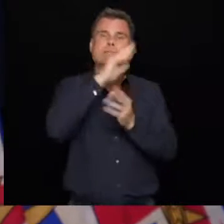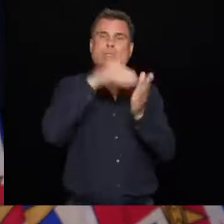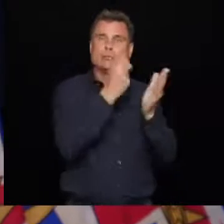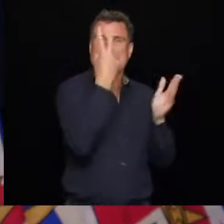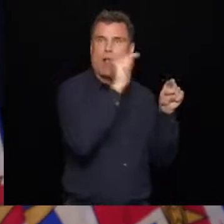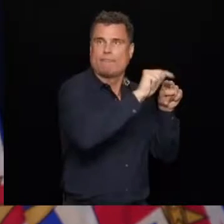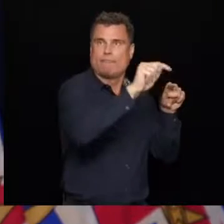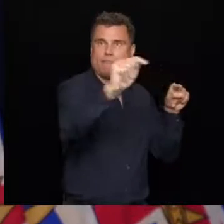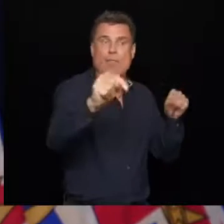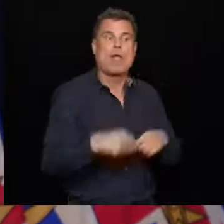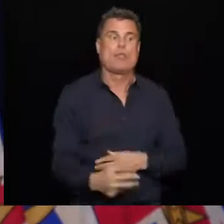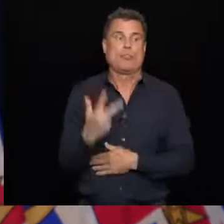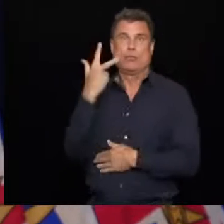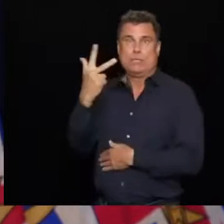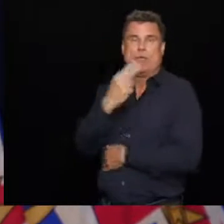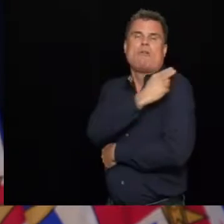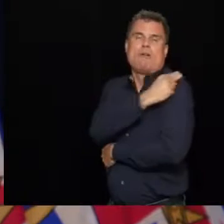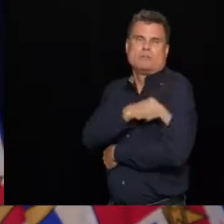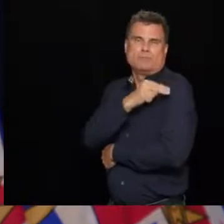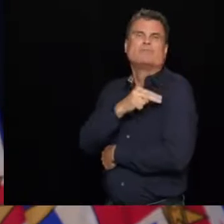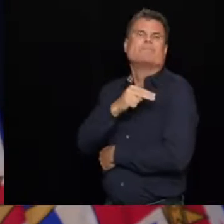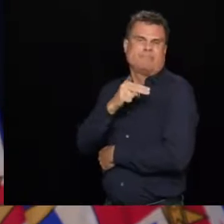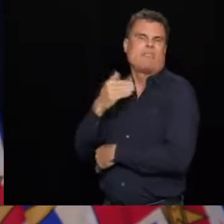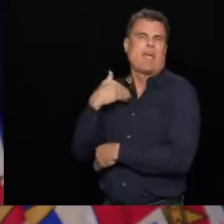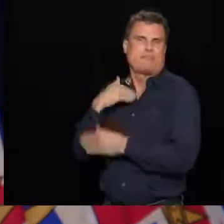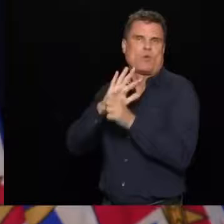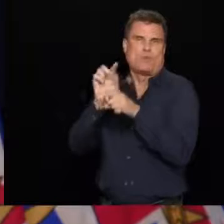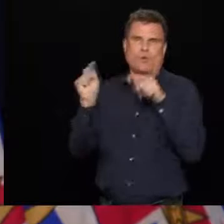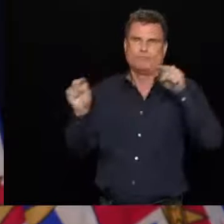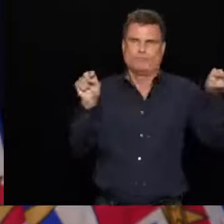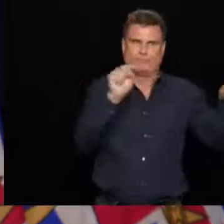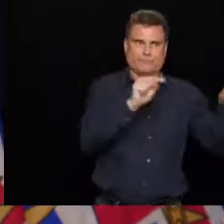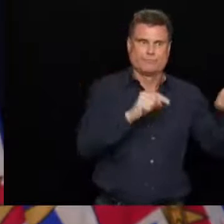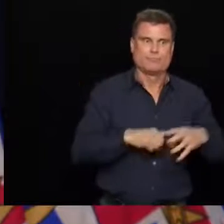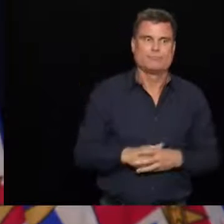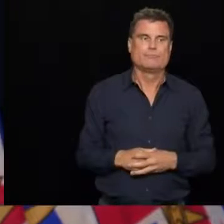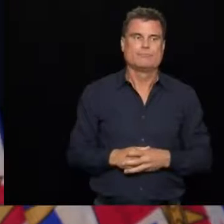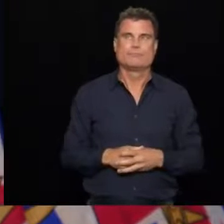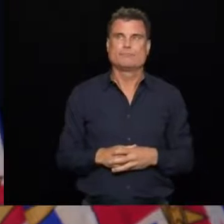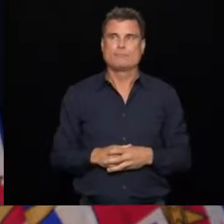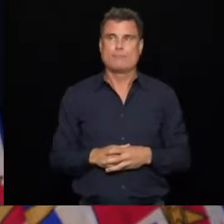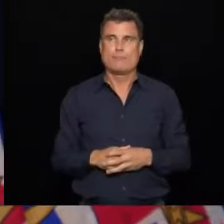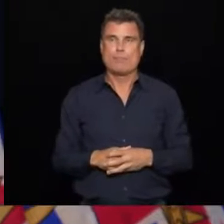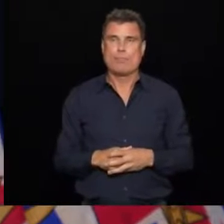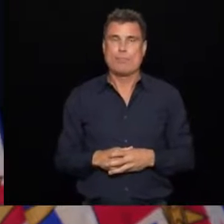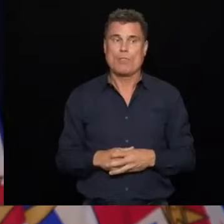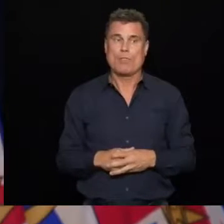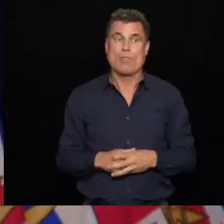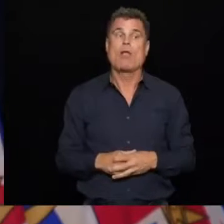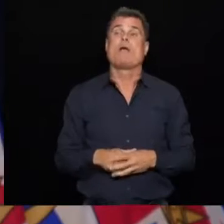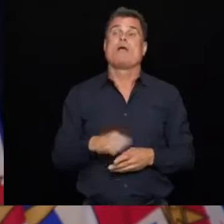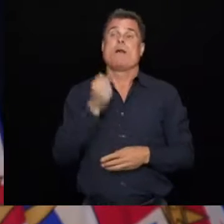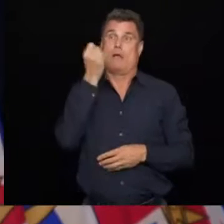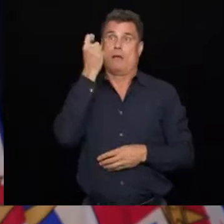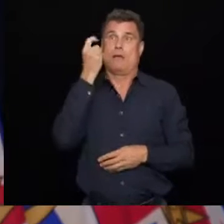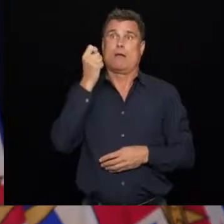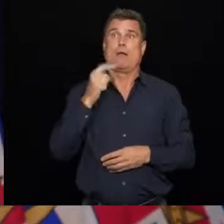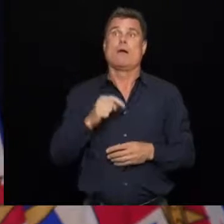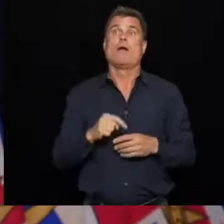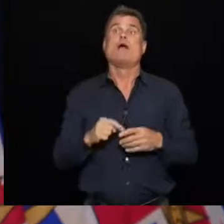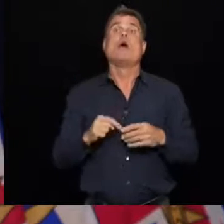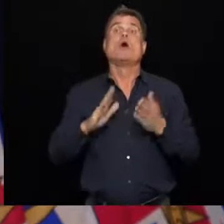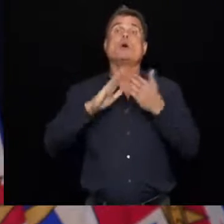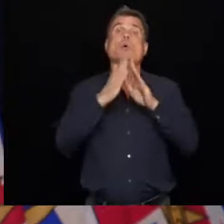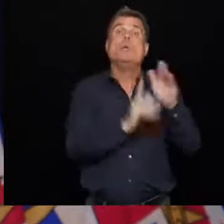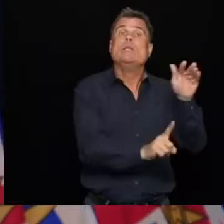and 329 staff. We have no new community outbreaks, but I do encourage people to check